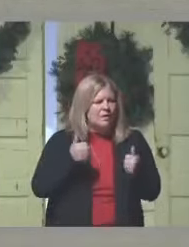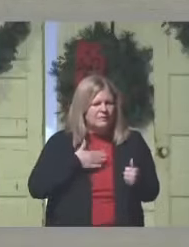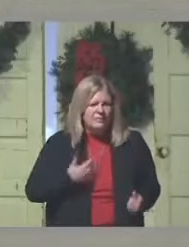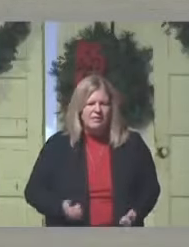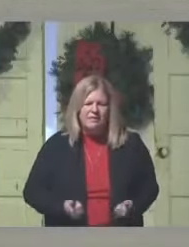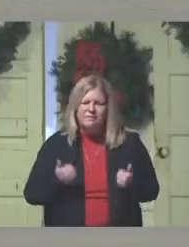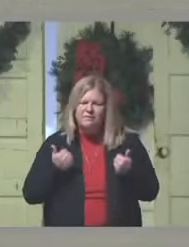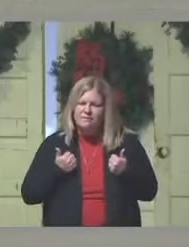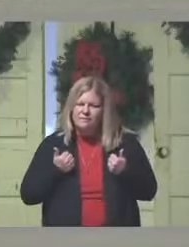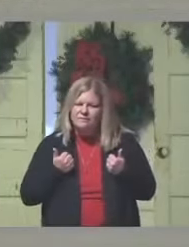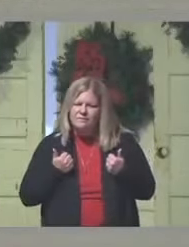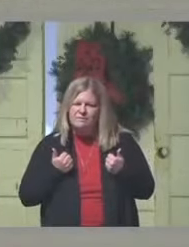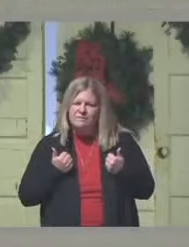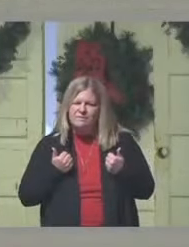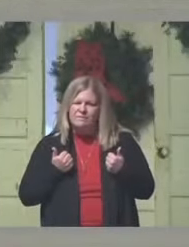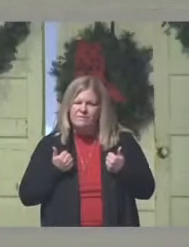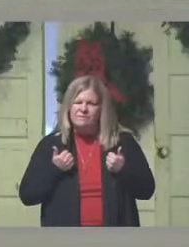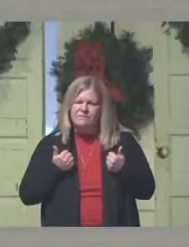mine.